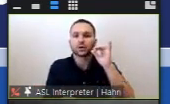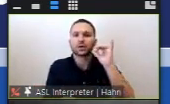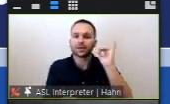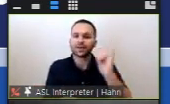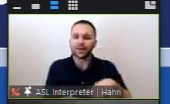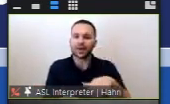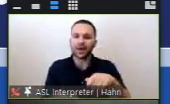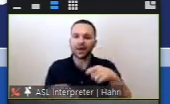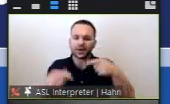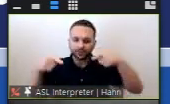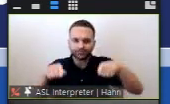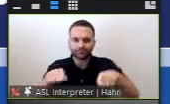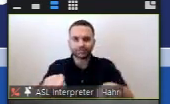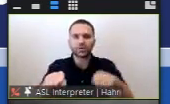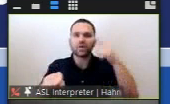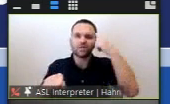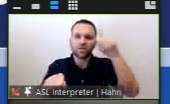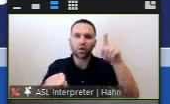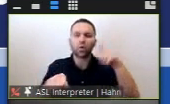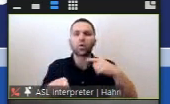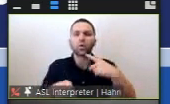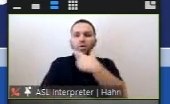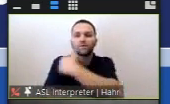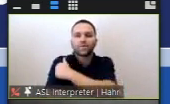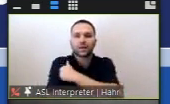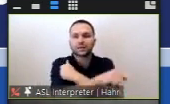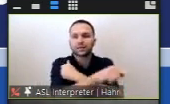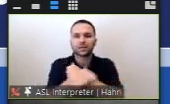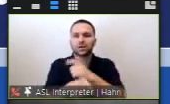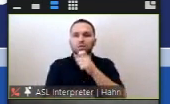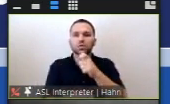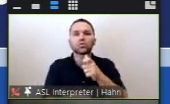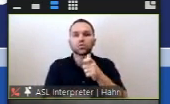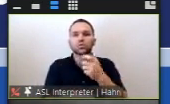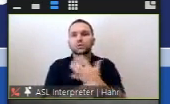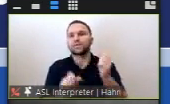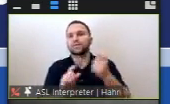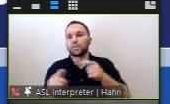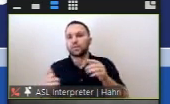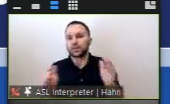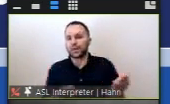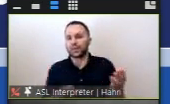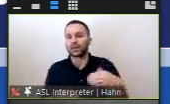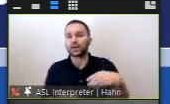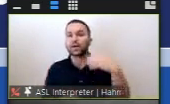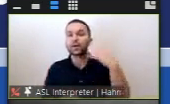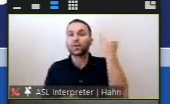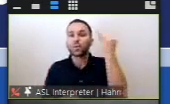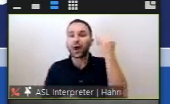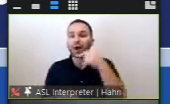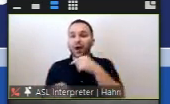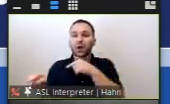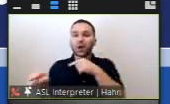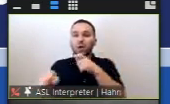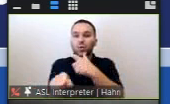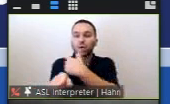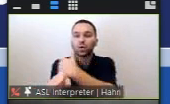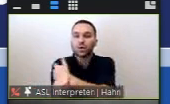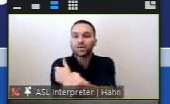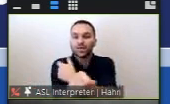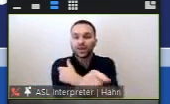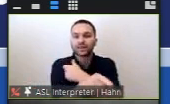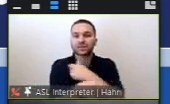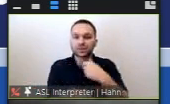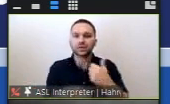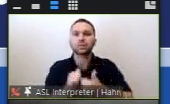vaccine breakthrough deaths. There's probably several reasons for that. One is just that our vaccinated population tends to skew a little bit older. We know that our